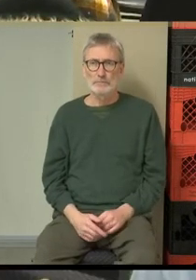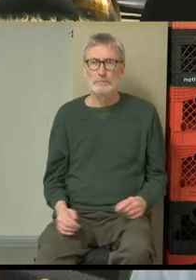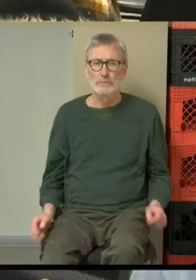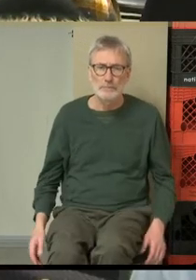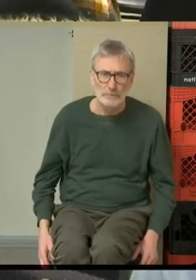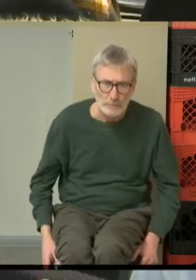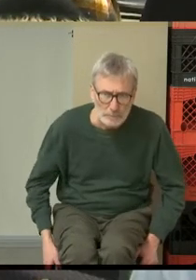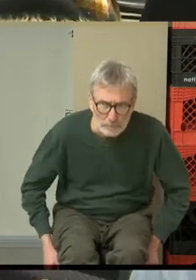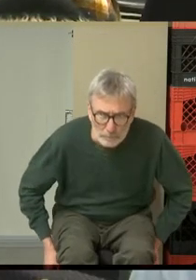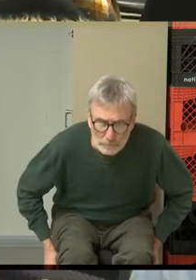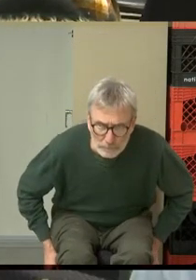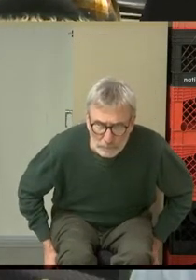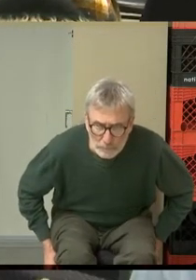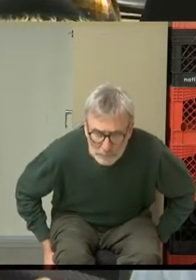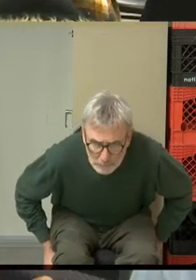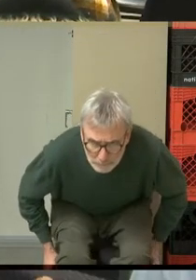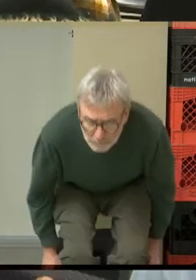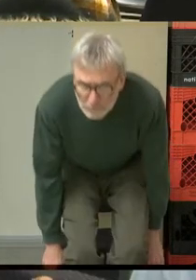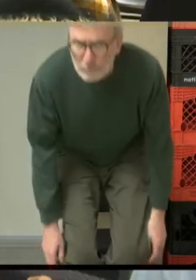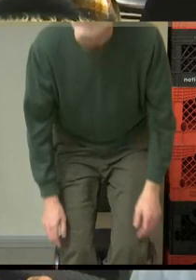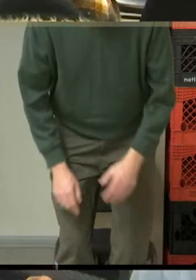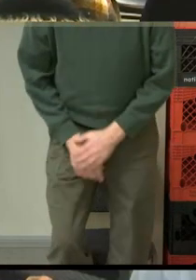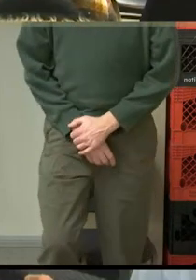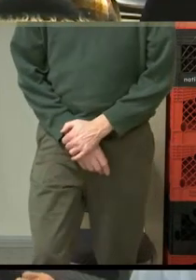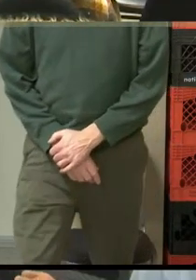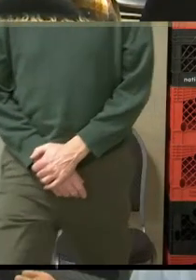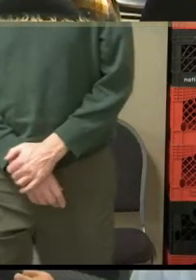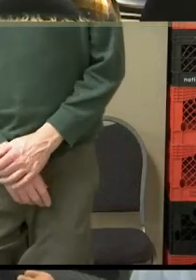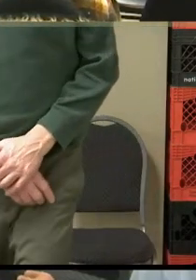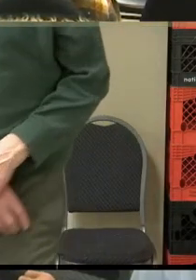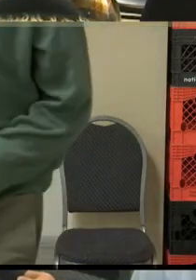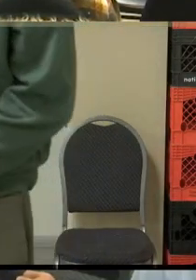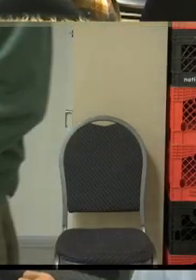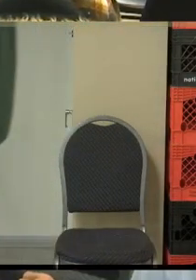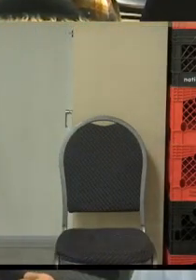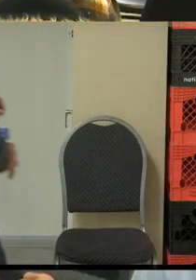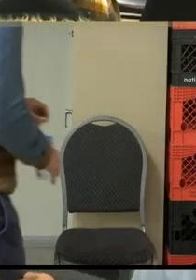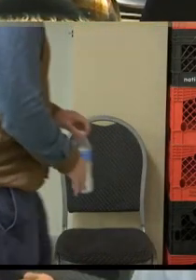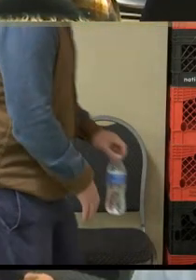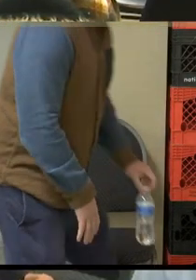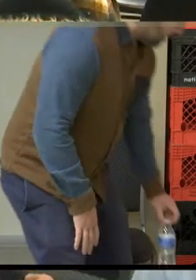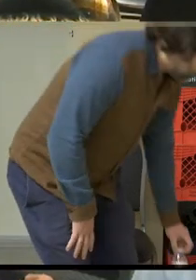you. Laura, is there a question online? No, just the